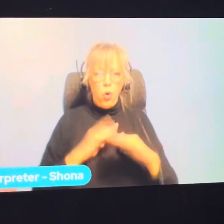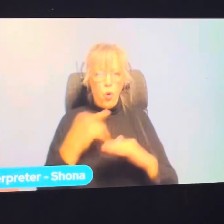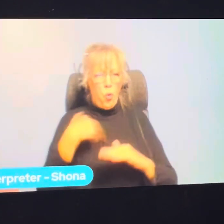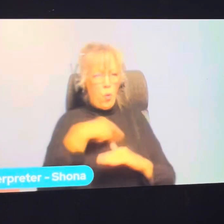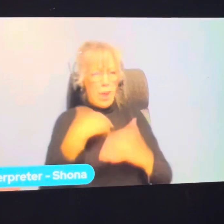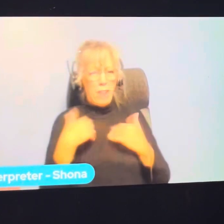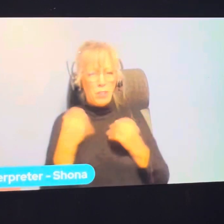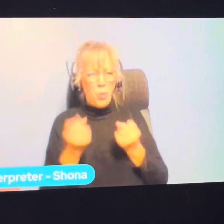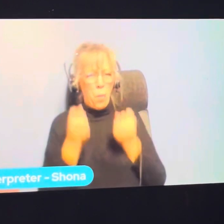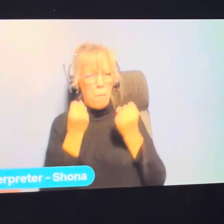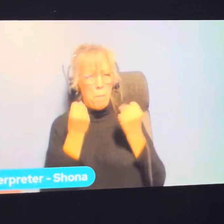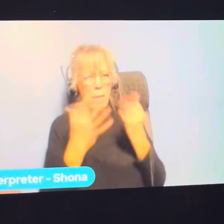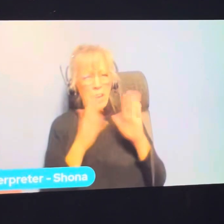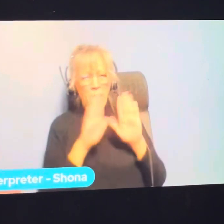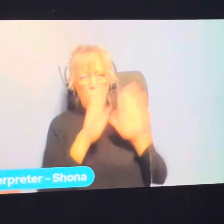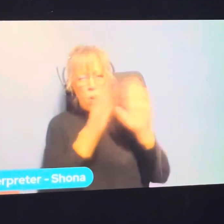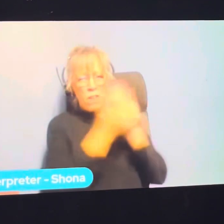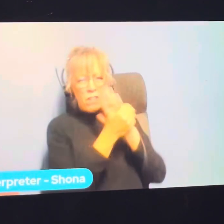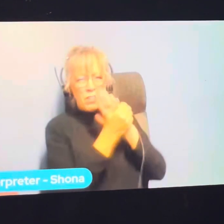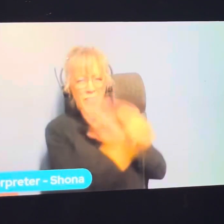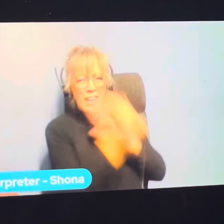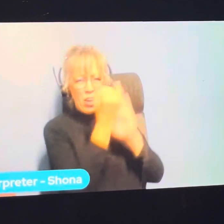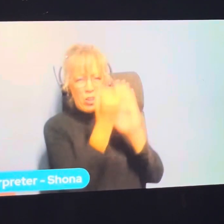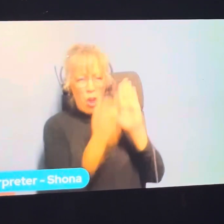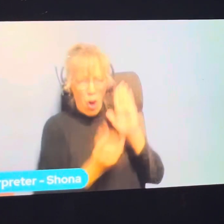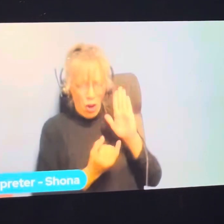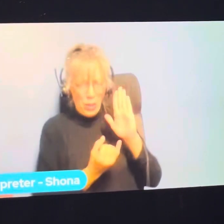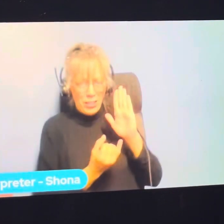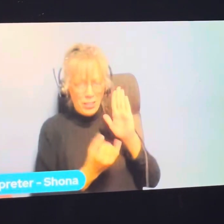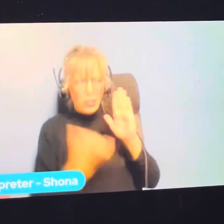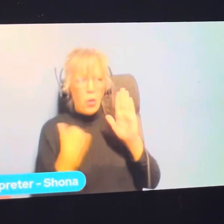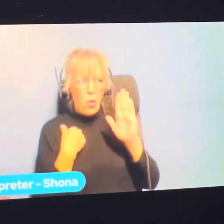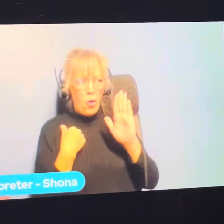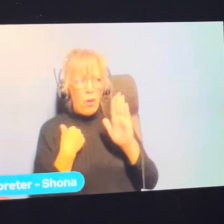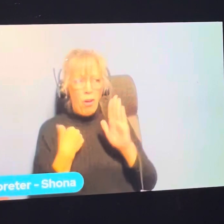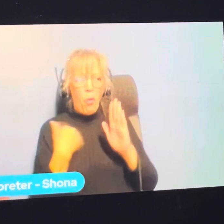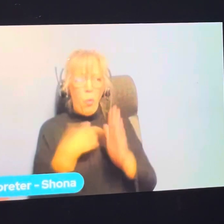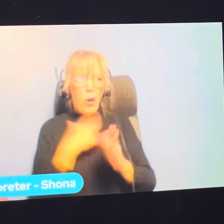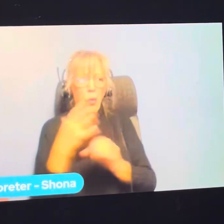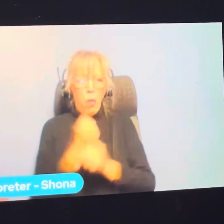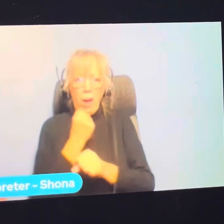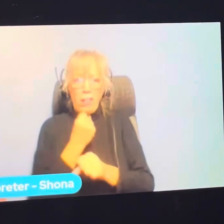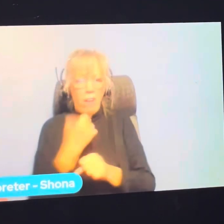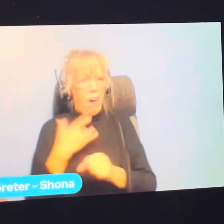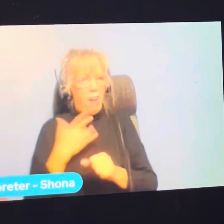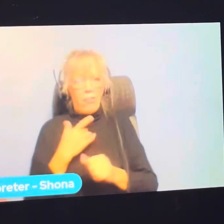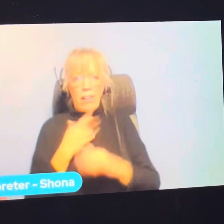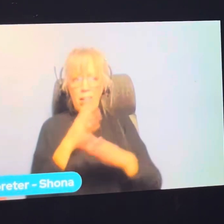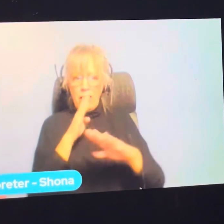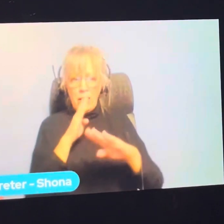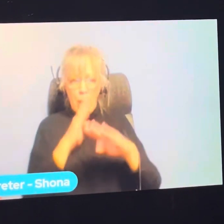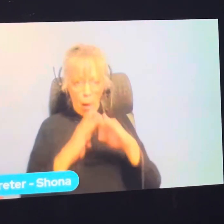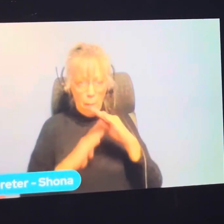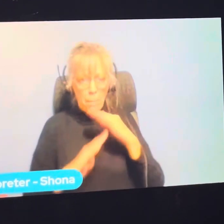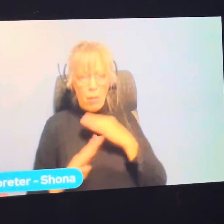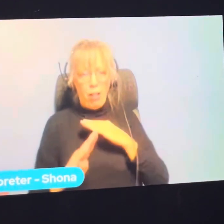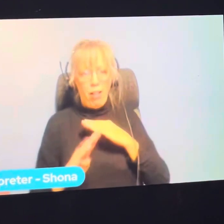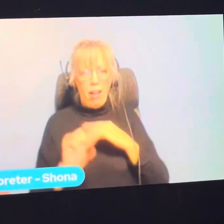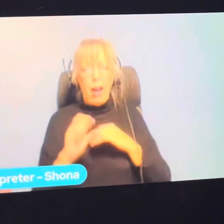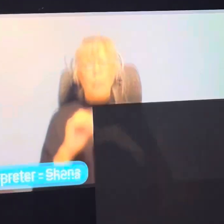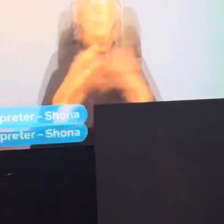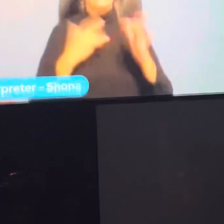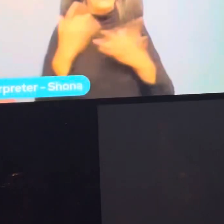and under this amazing guild. So thank you all so much. So excited and